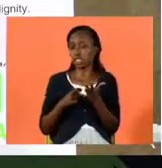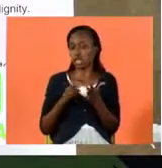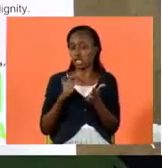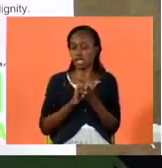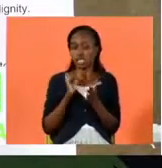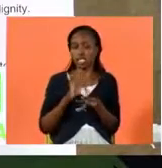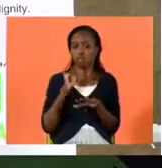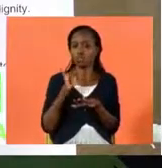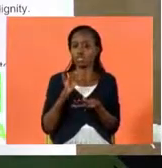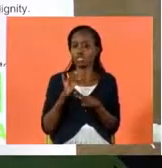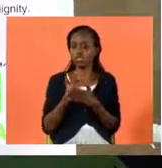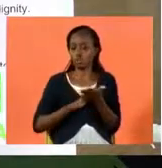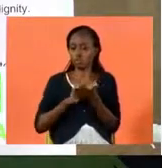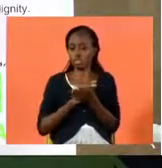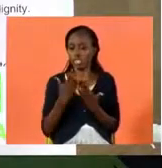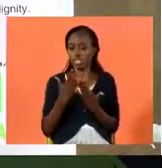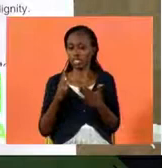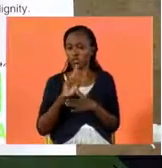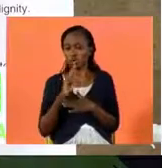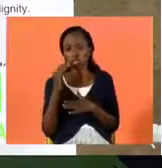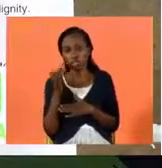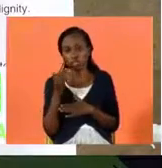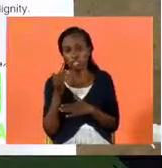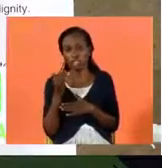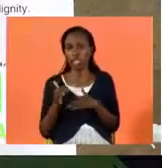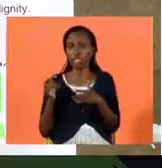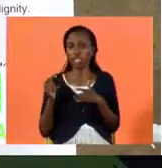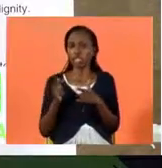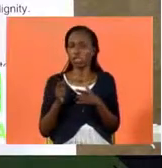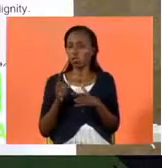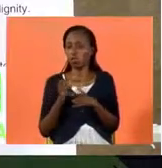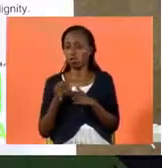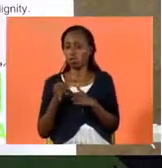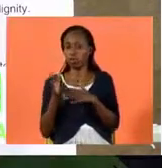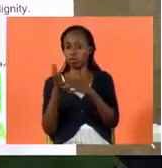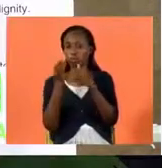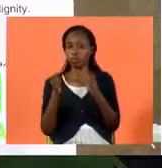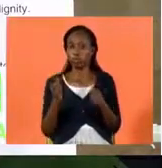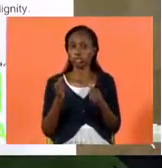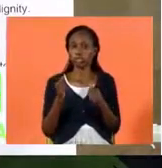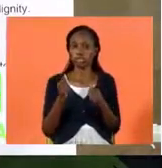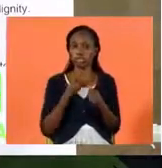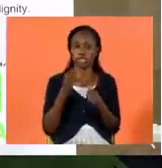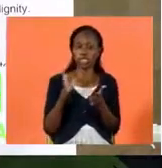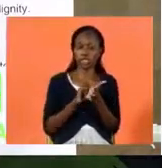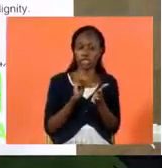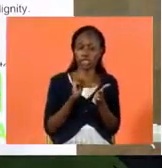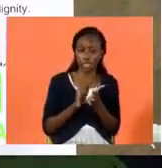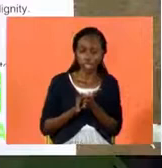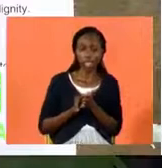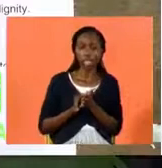affects basic commodities, and in relation to a statement that the president of the country made about losing 2 billion shillings a